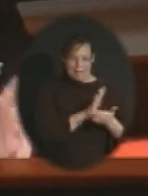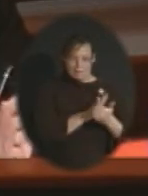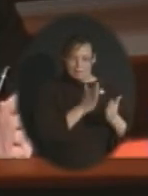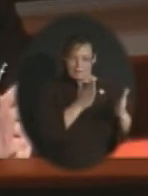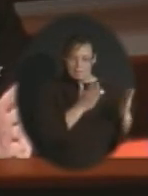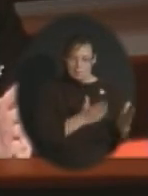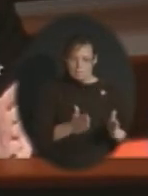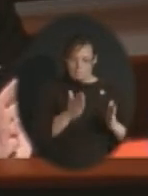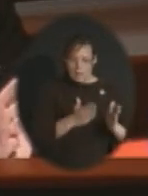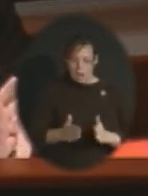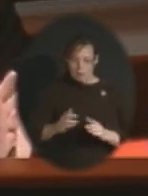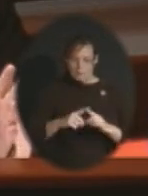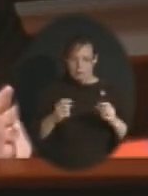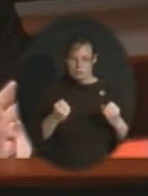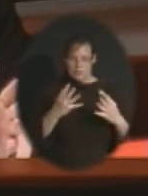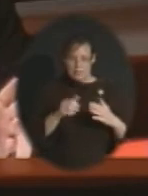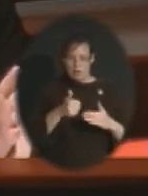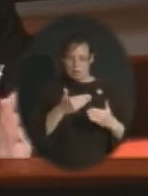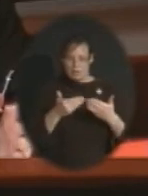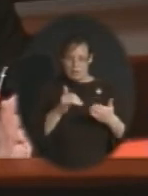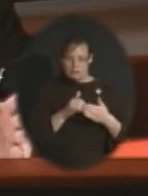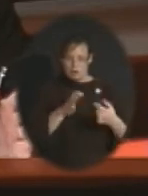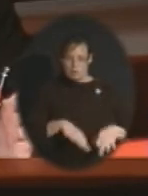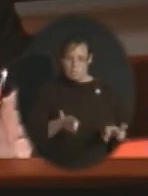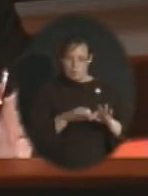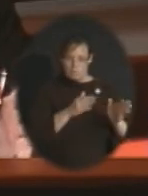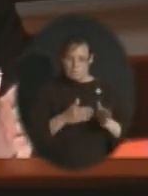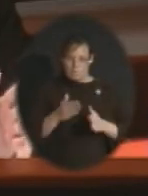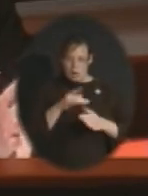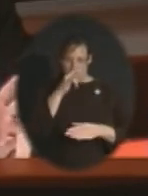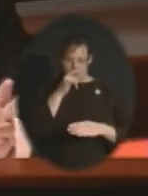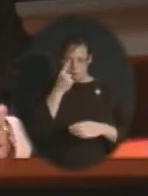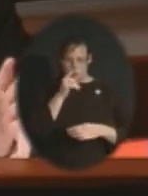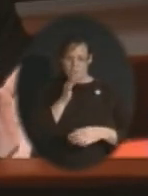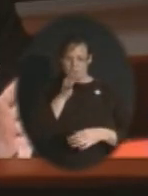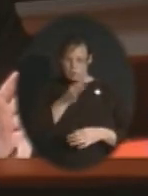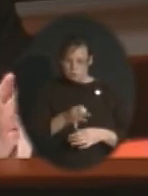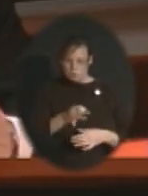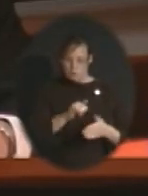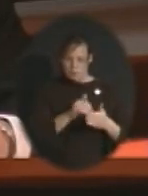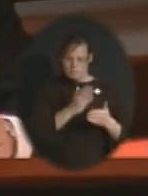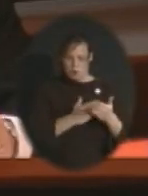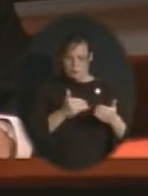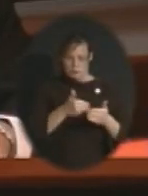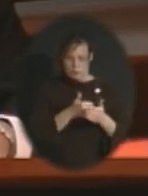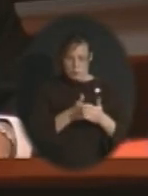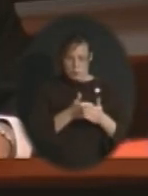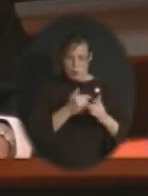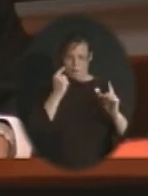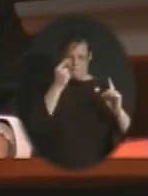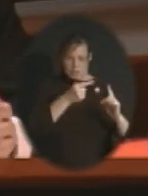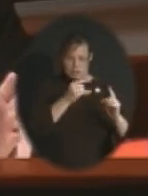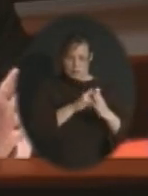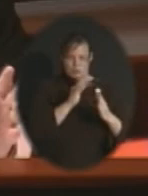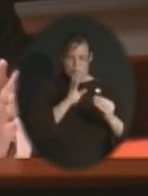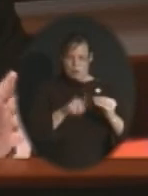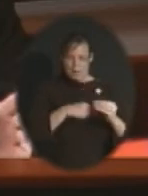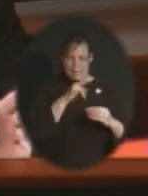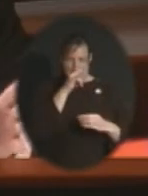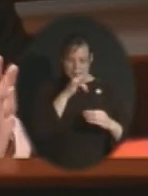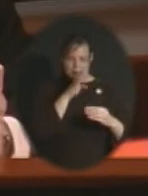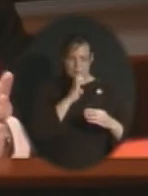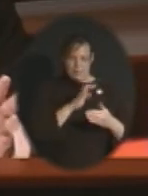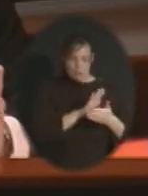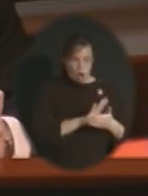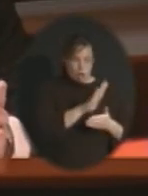so many other things right now that are so important to preparing kids for the future. And so that's part of this new vision that is going to talk about kids being